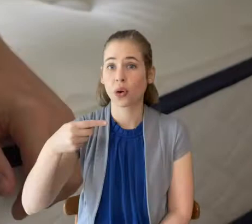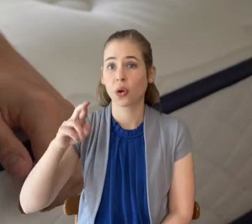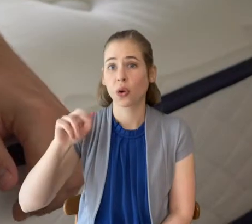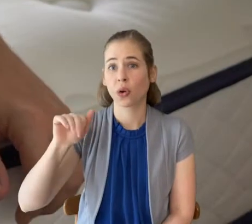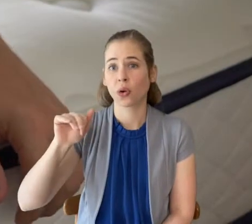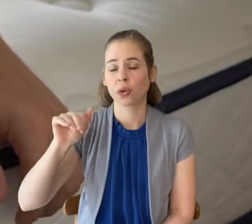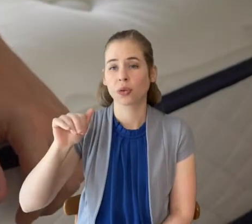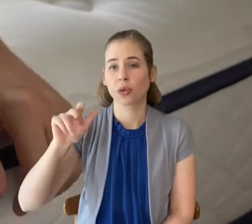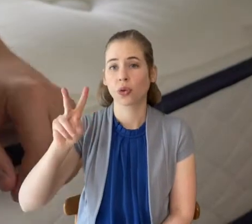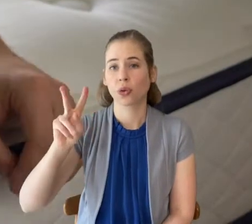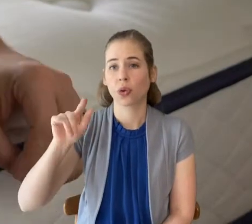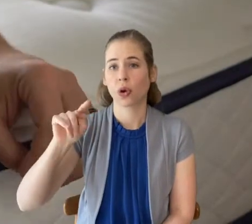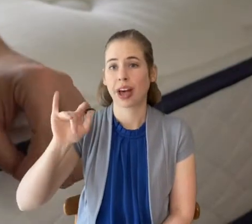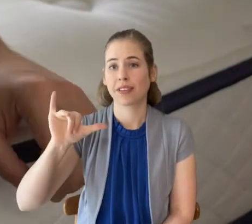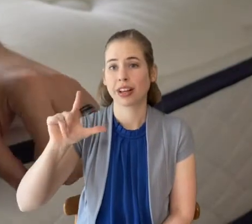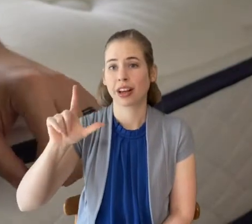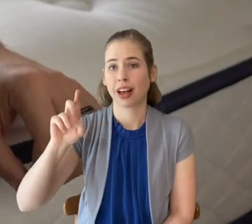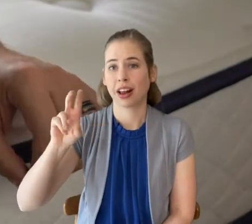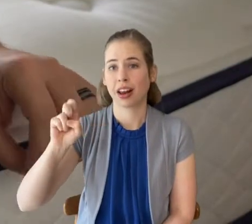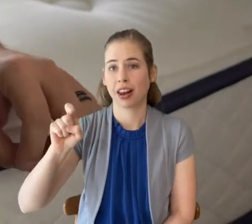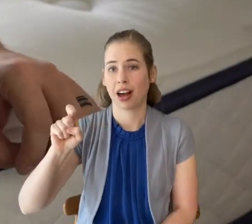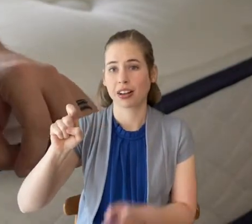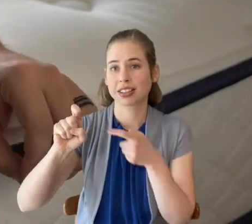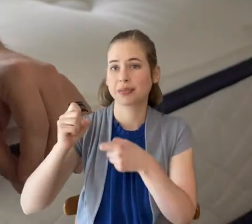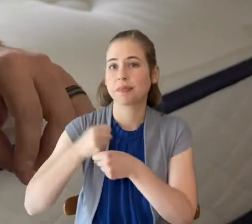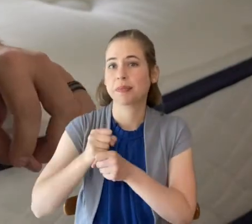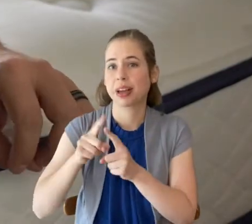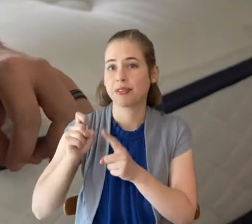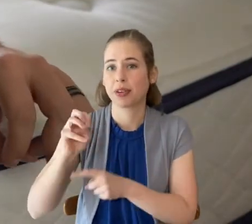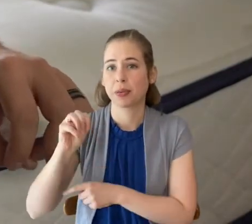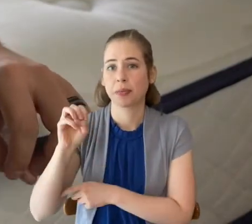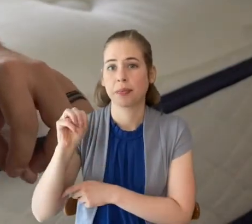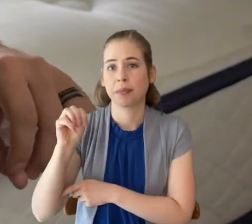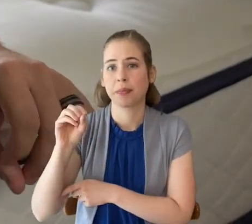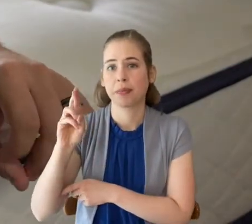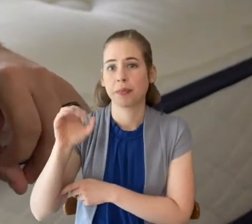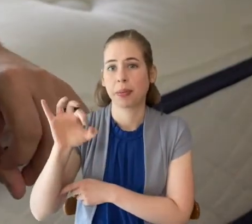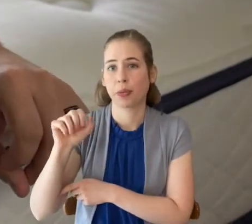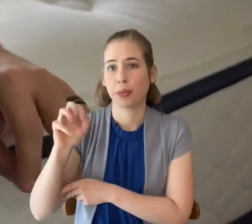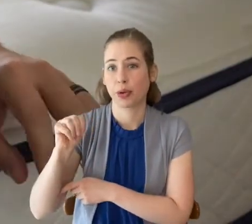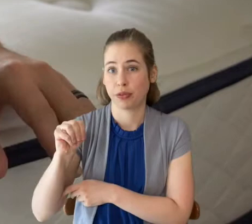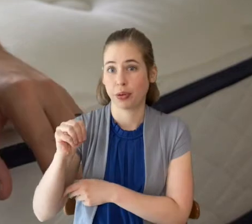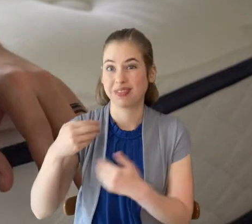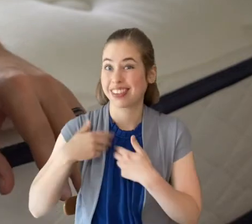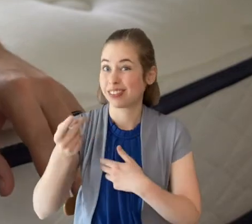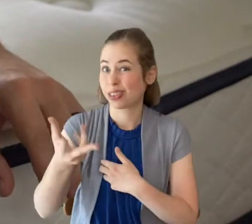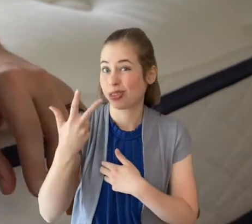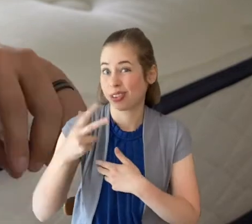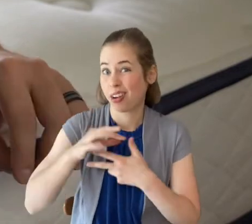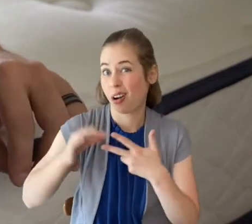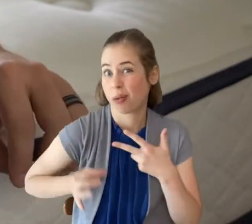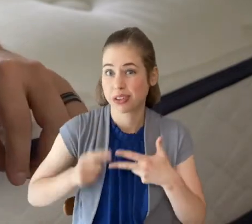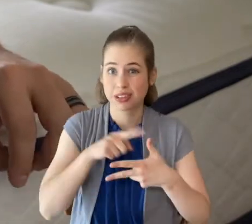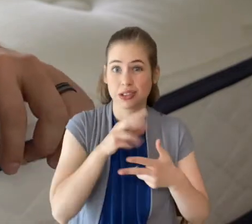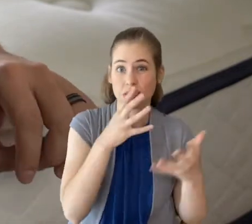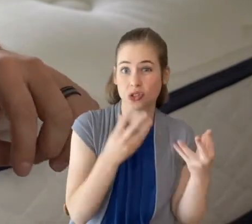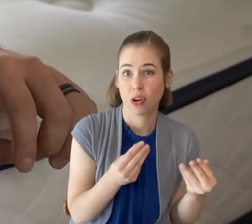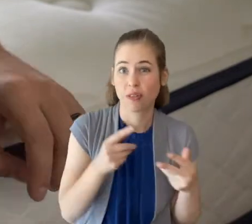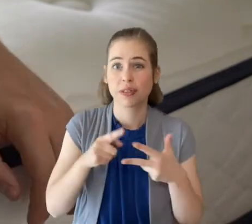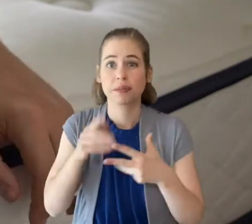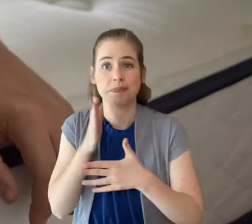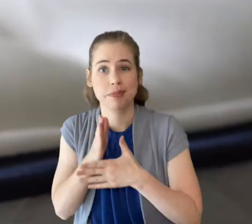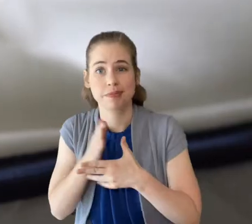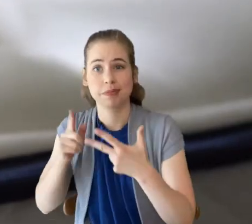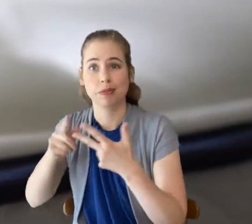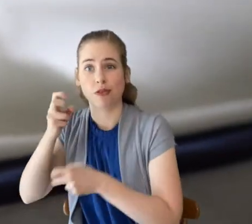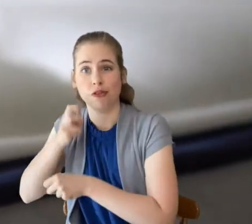The GravityLux is a memory foam mattress available in three firmness options. You have soft, medium, and